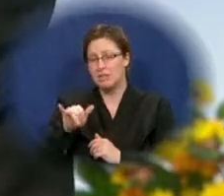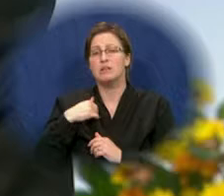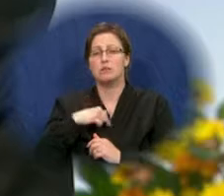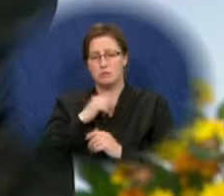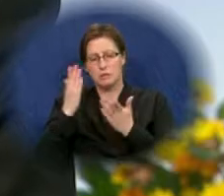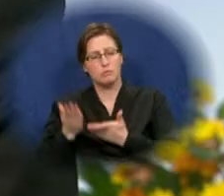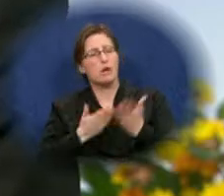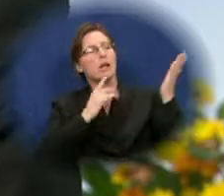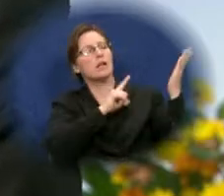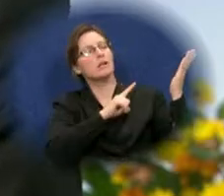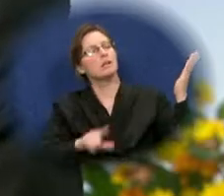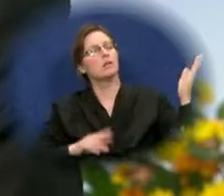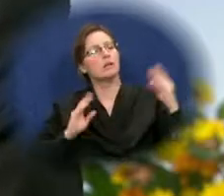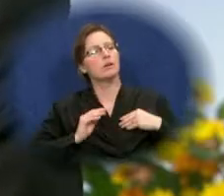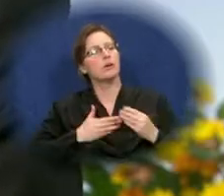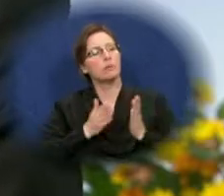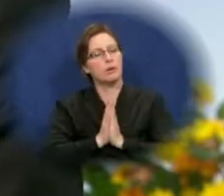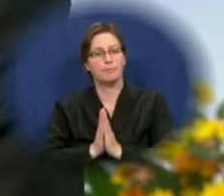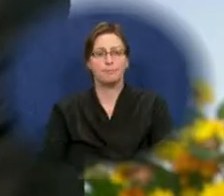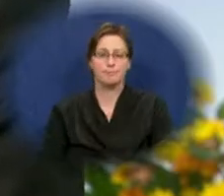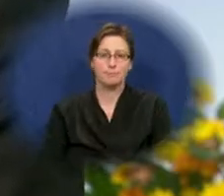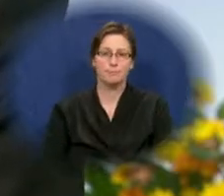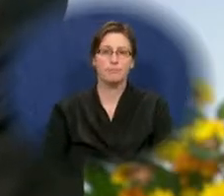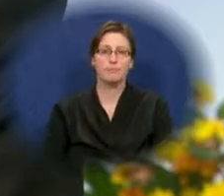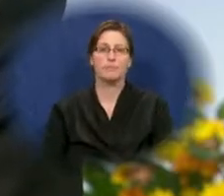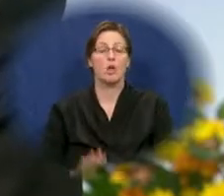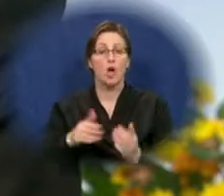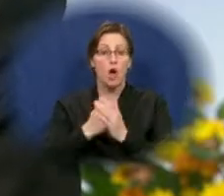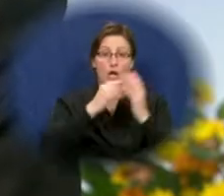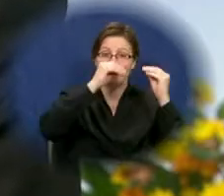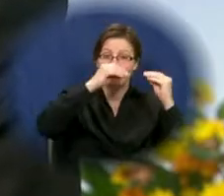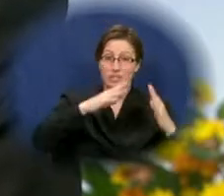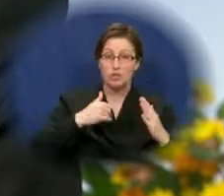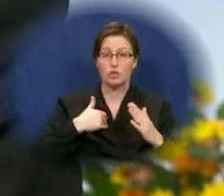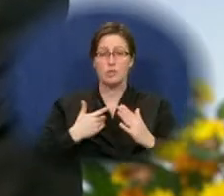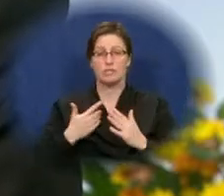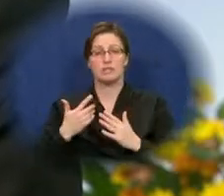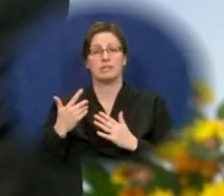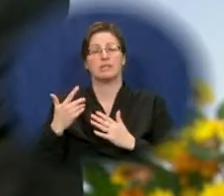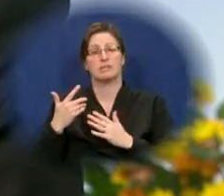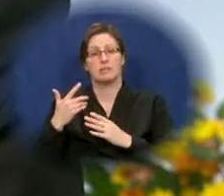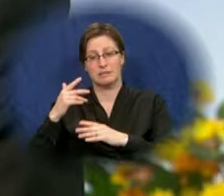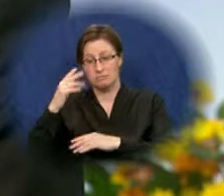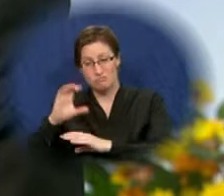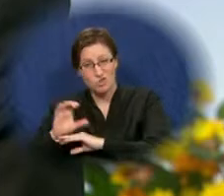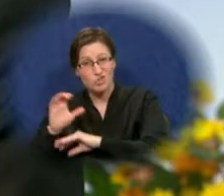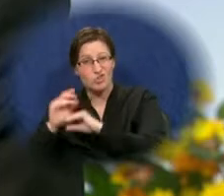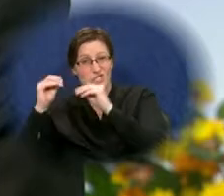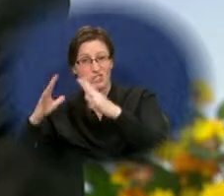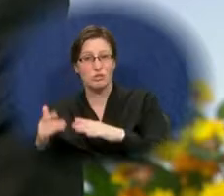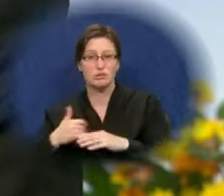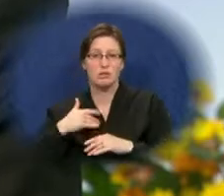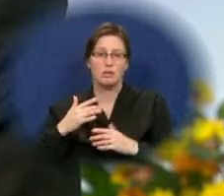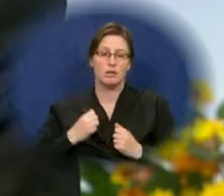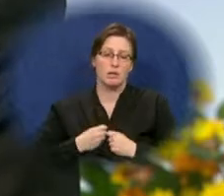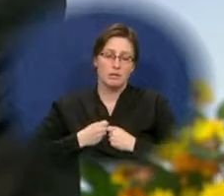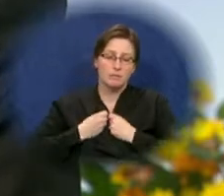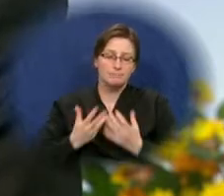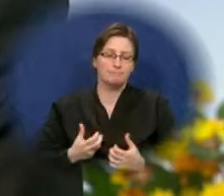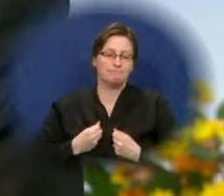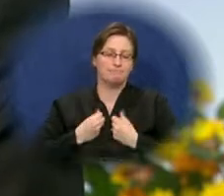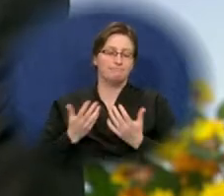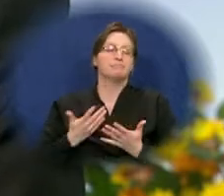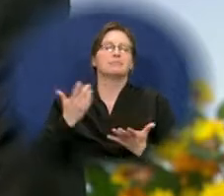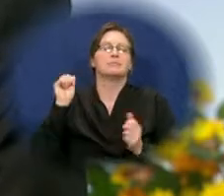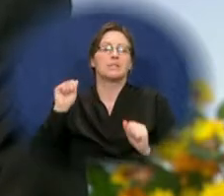to the Lord. Lord, hear our prayer. That all teachers and catechists may be tireless in their efforts to spread the